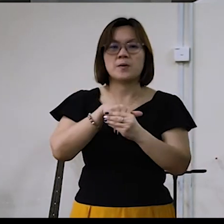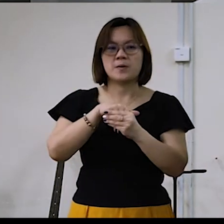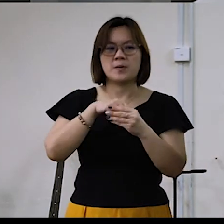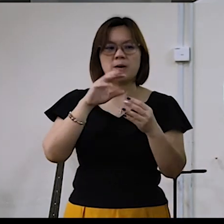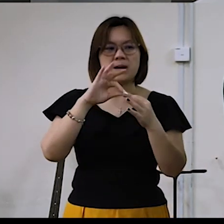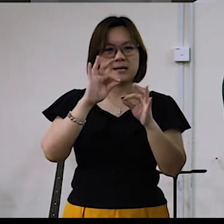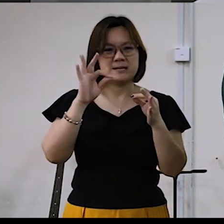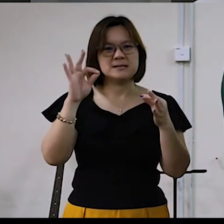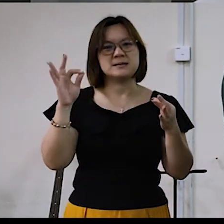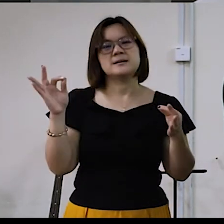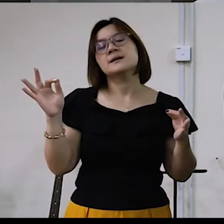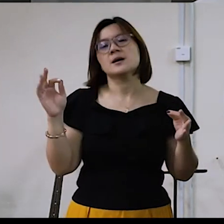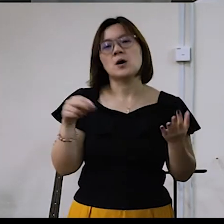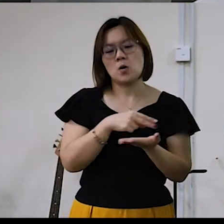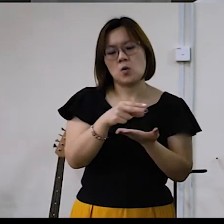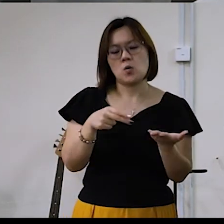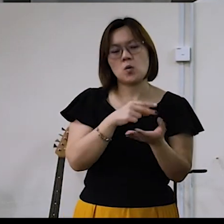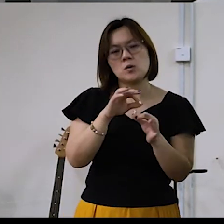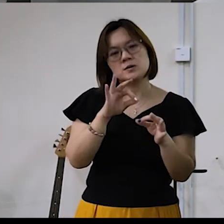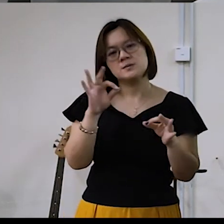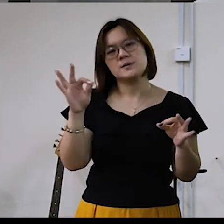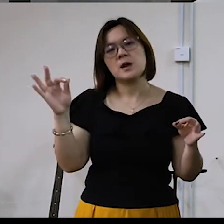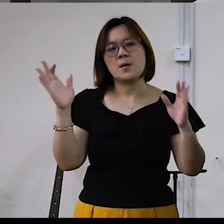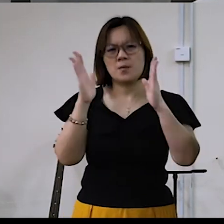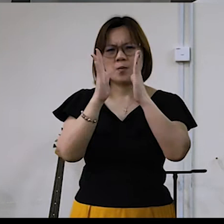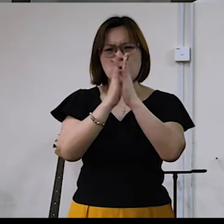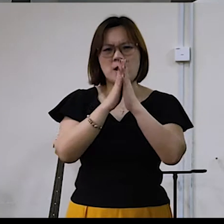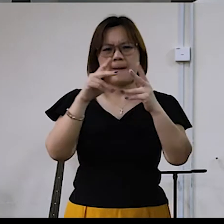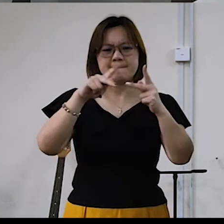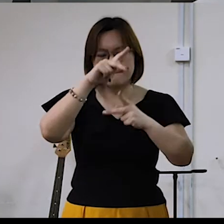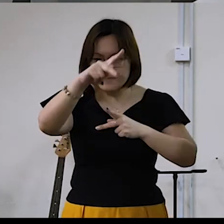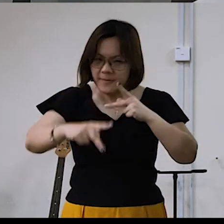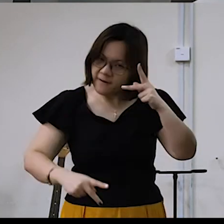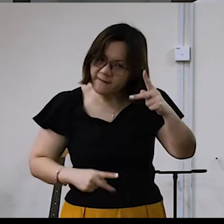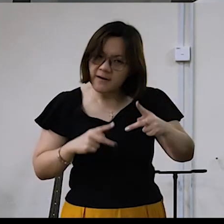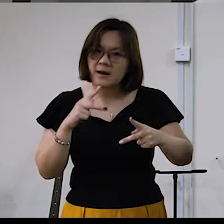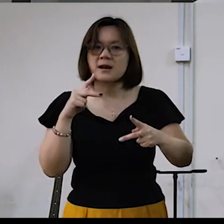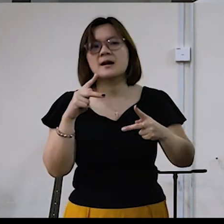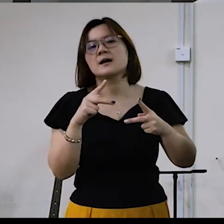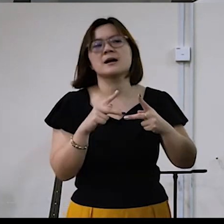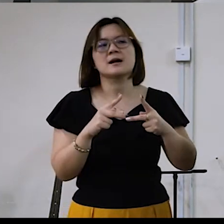prays perfect prayers. Who can say amen? Amen. Your prayers in English, you can